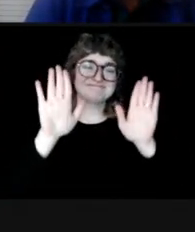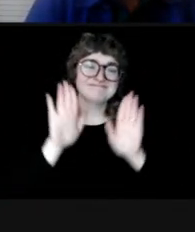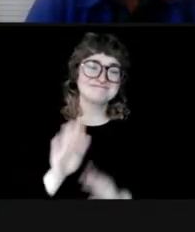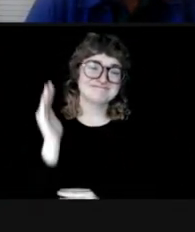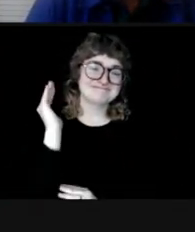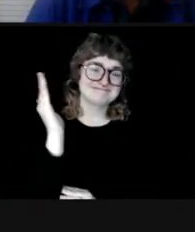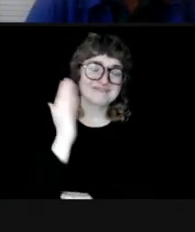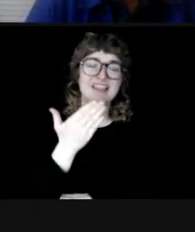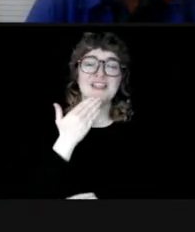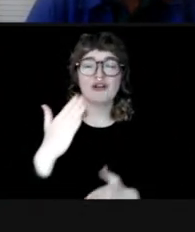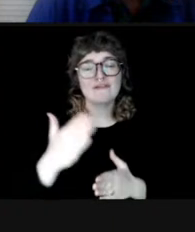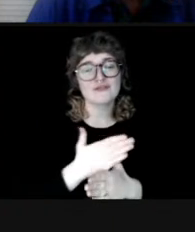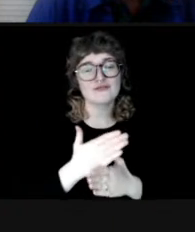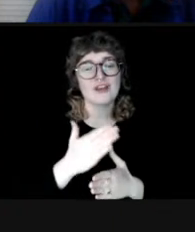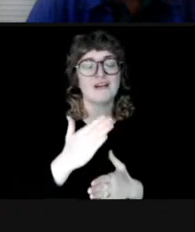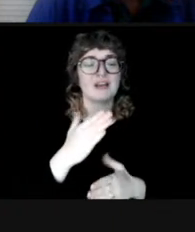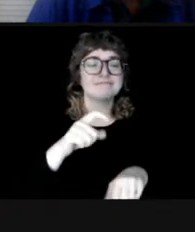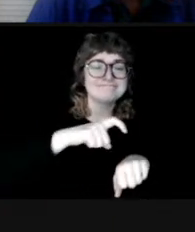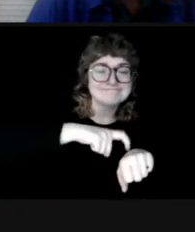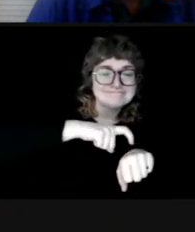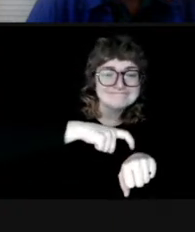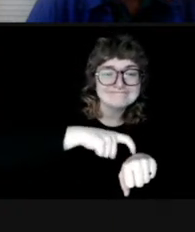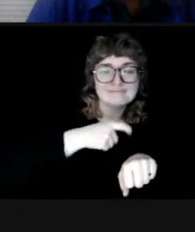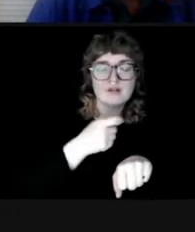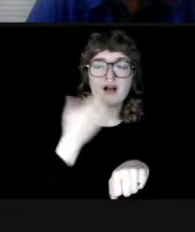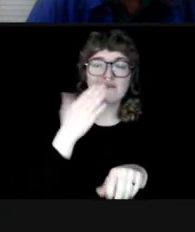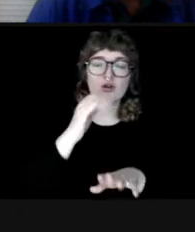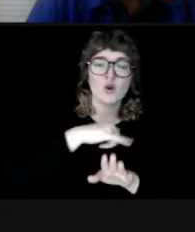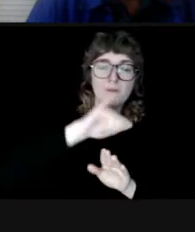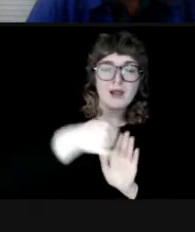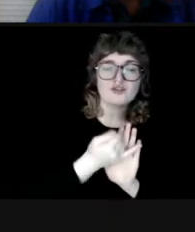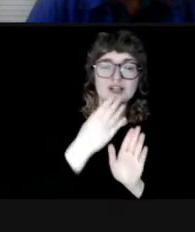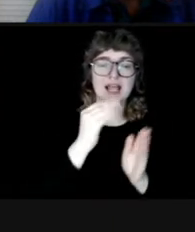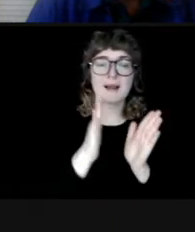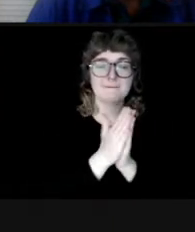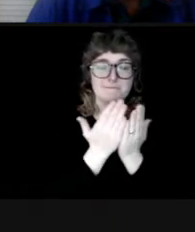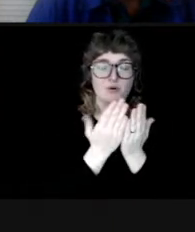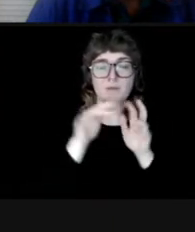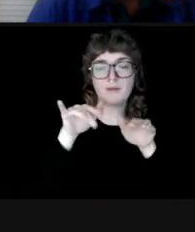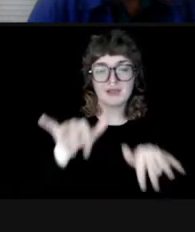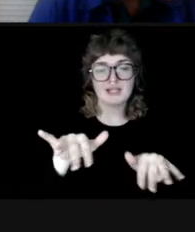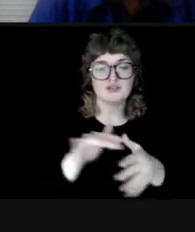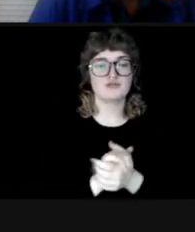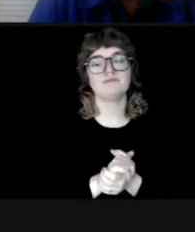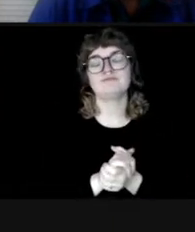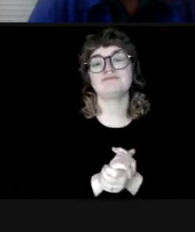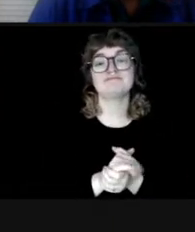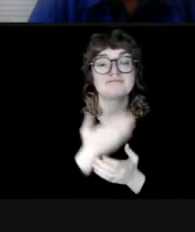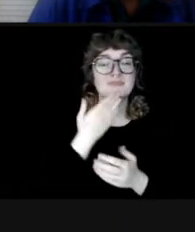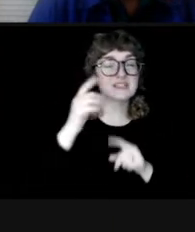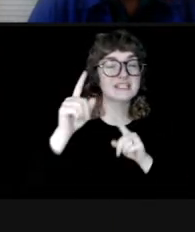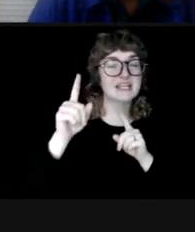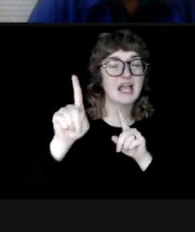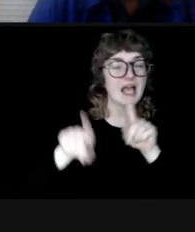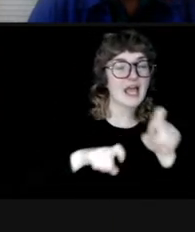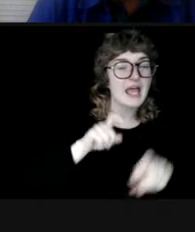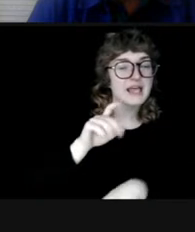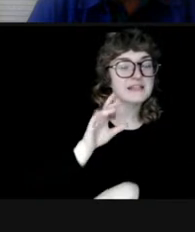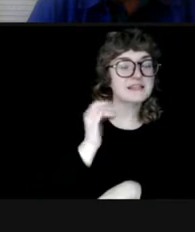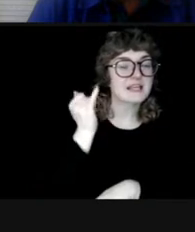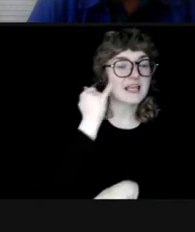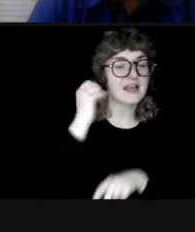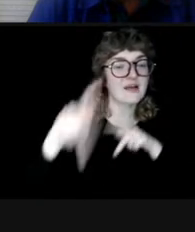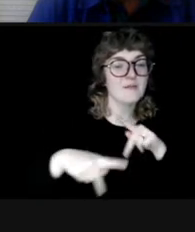a taste of what you guys have put together for this booklet. And I was going to ask where people can